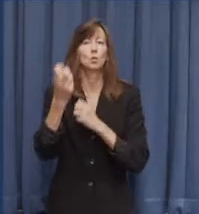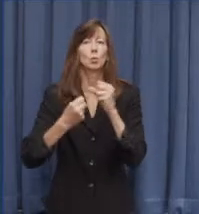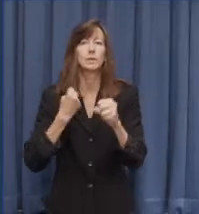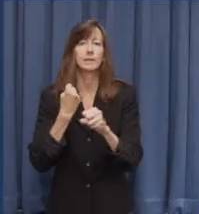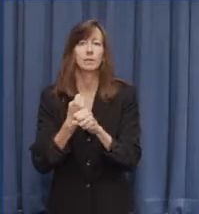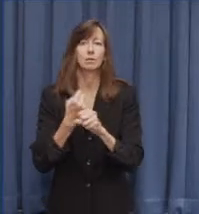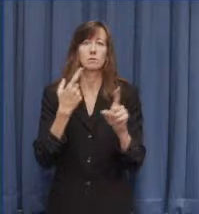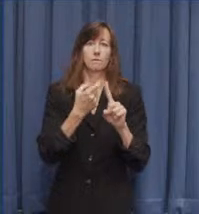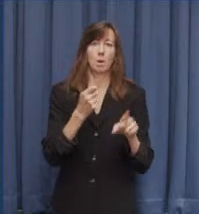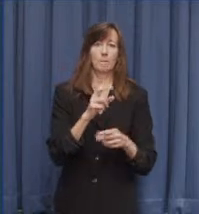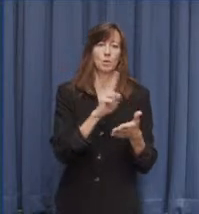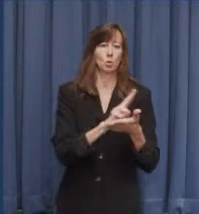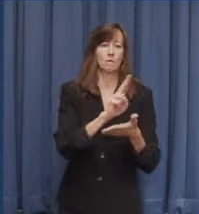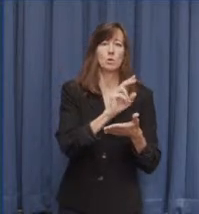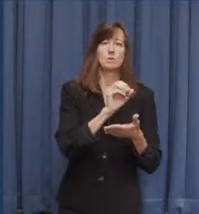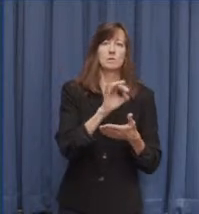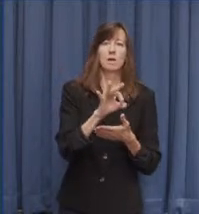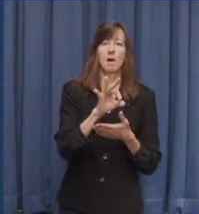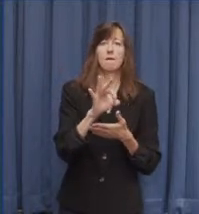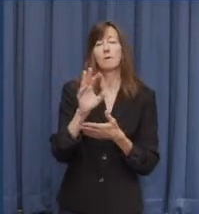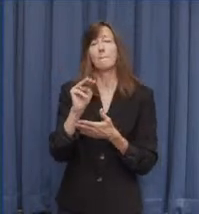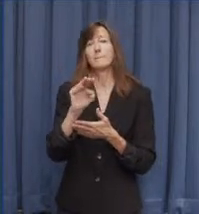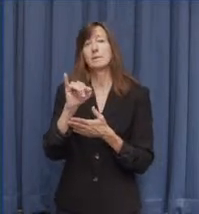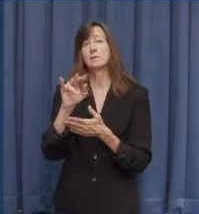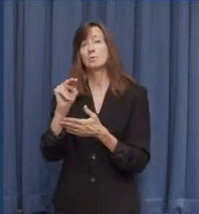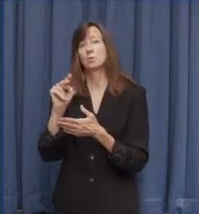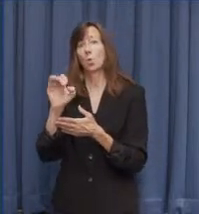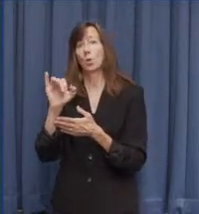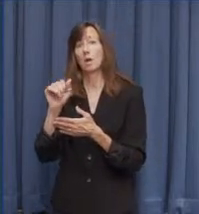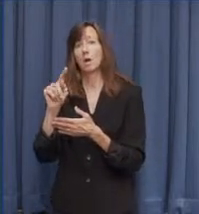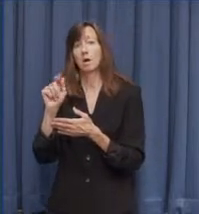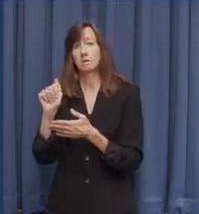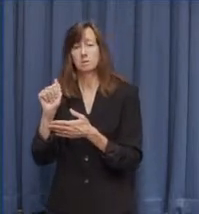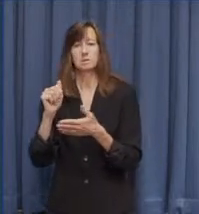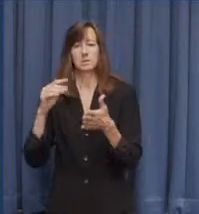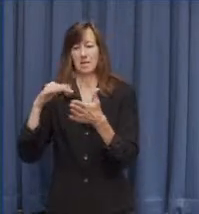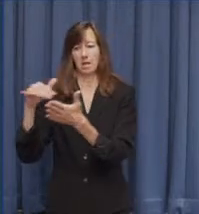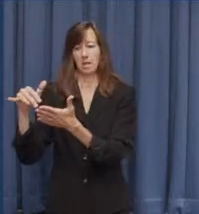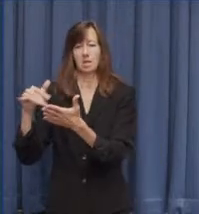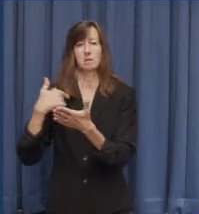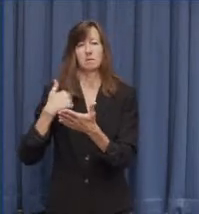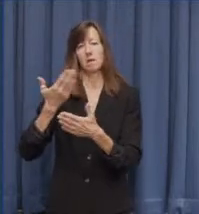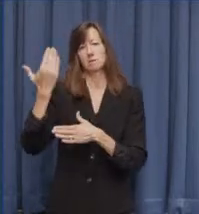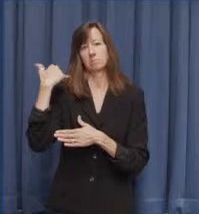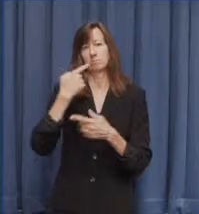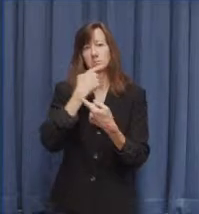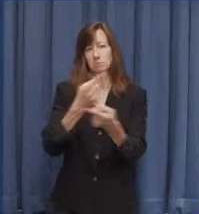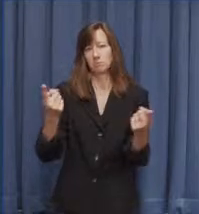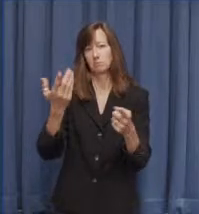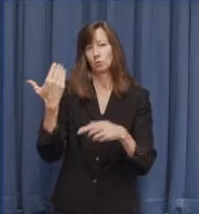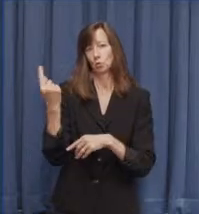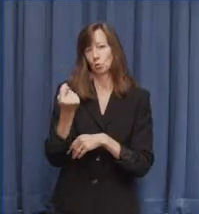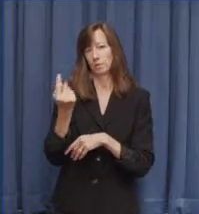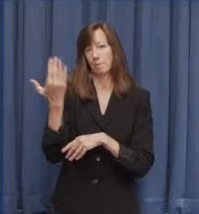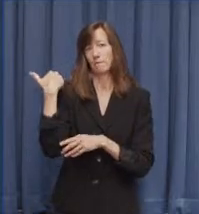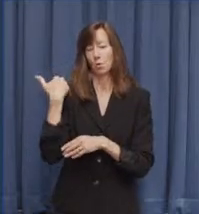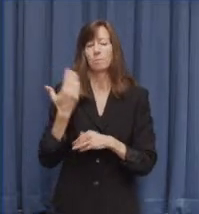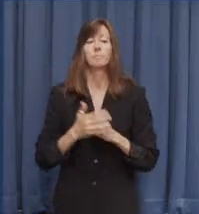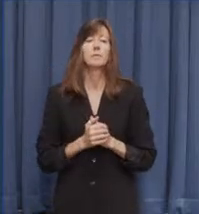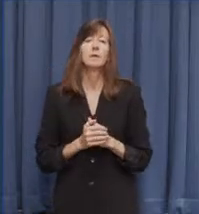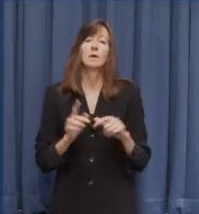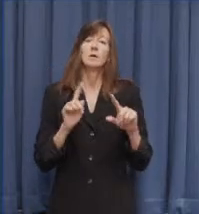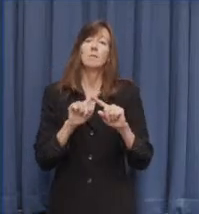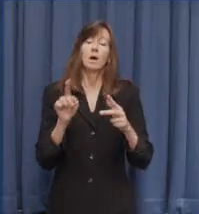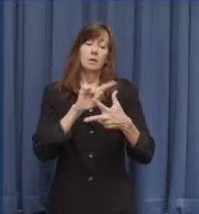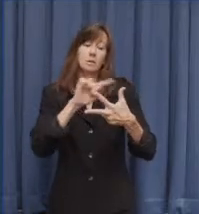Minnesota study that I mentioned. And what I wanted to really show here is that these are the way these scenarios